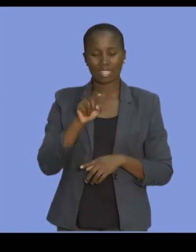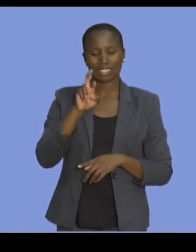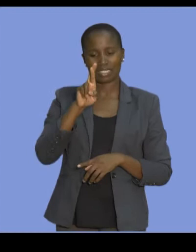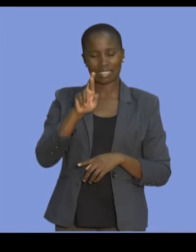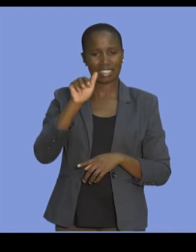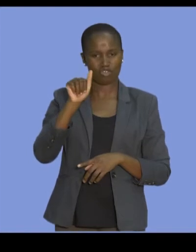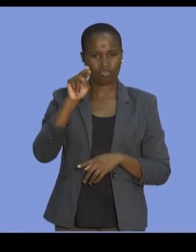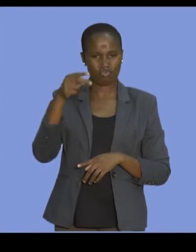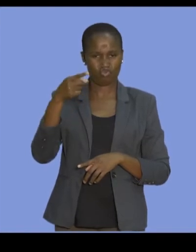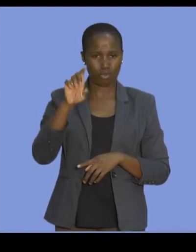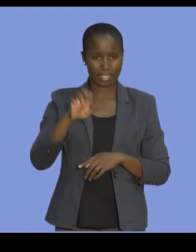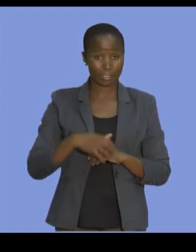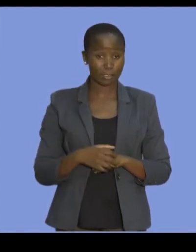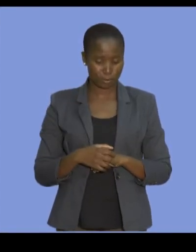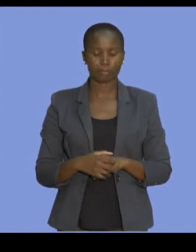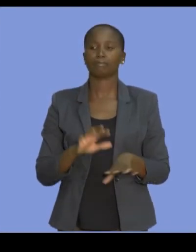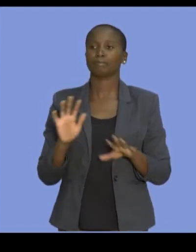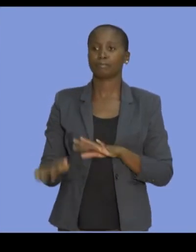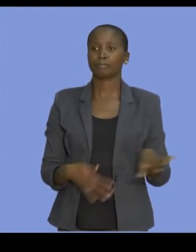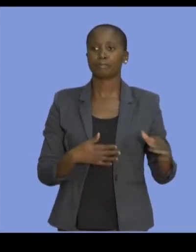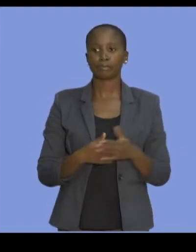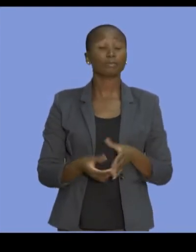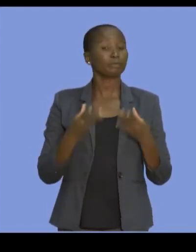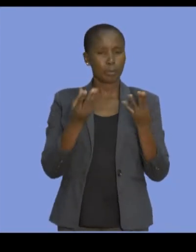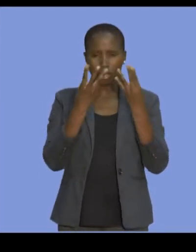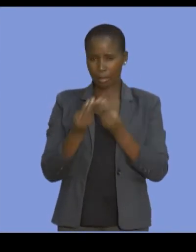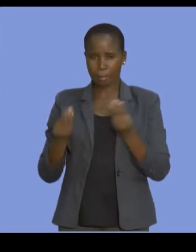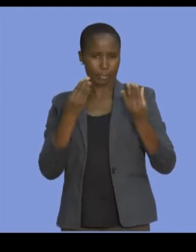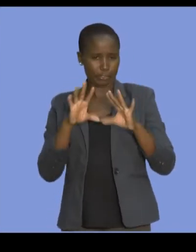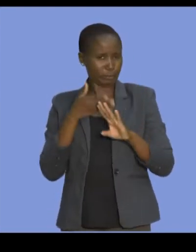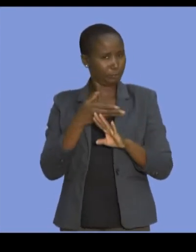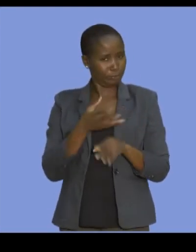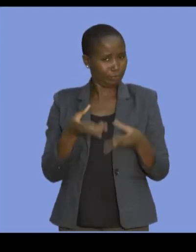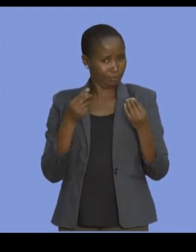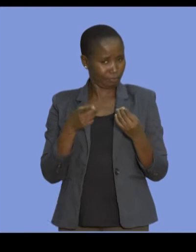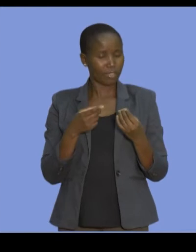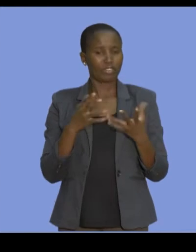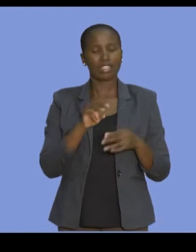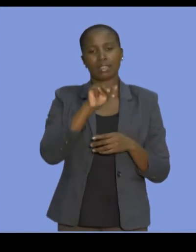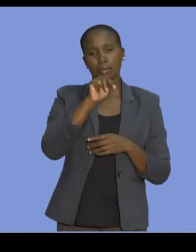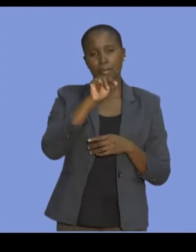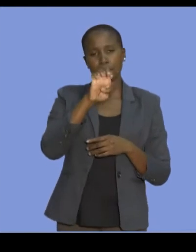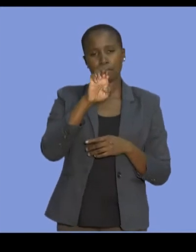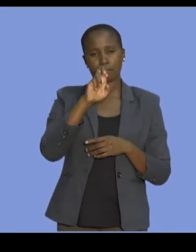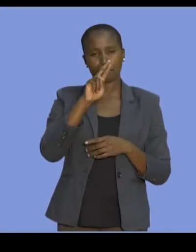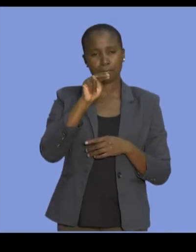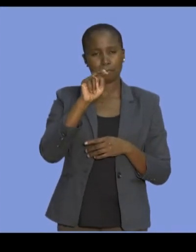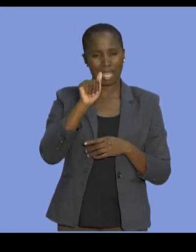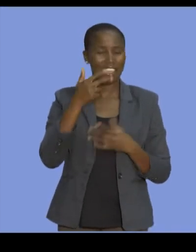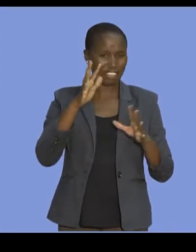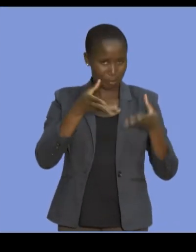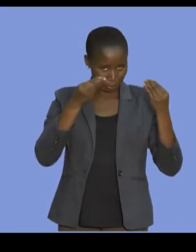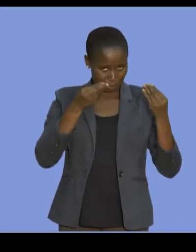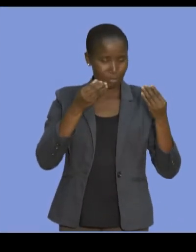So this is the data we had. We had our mean, which we calculated it, happy with